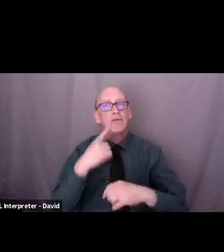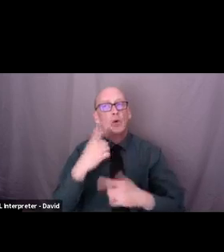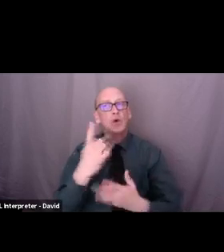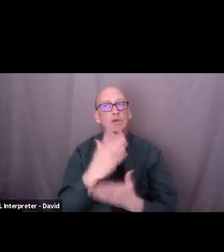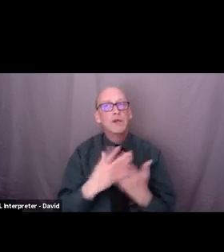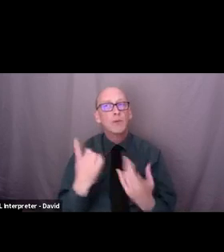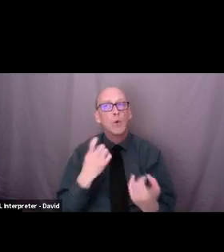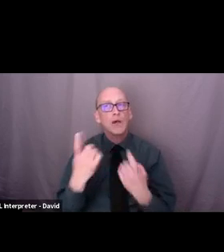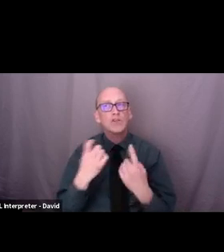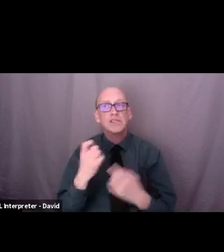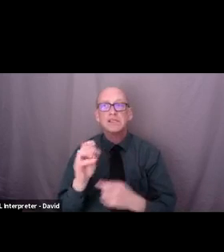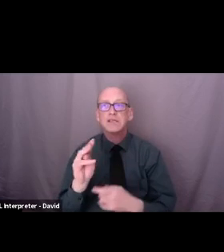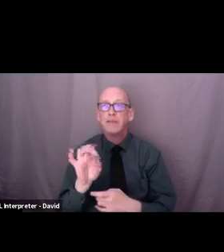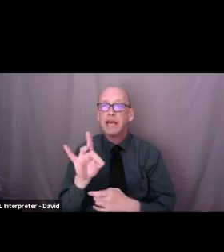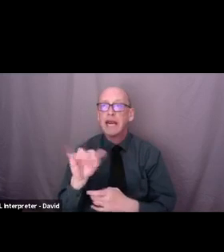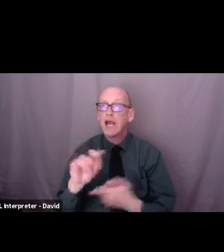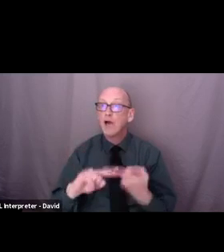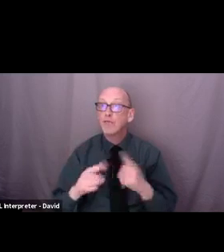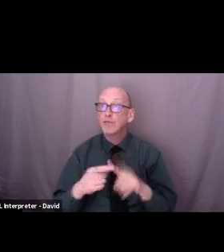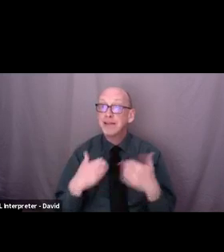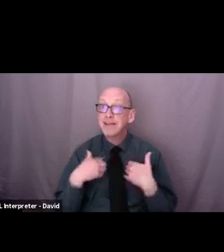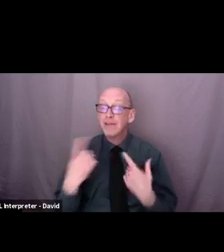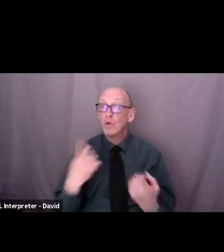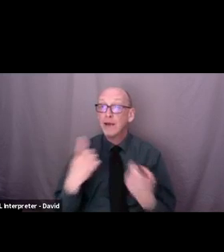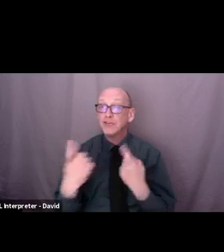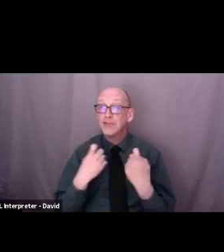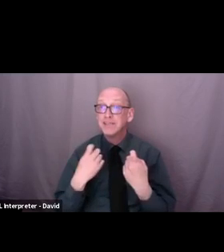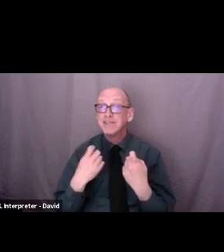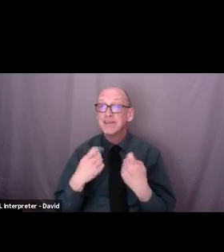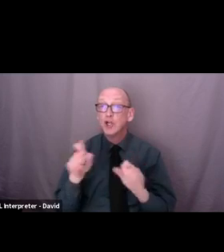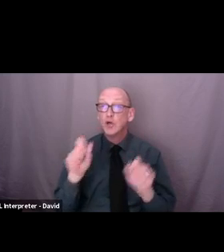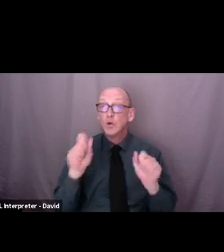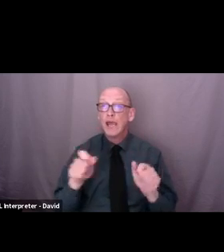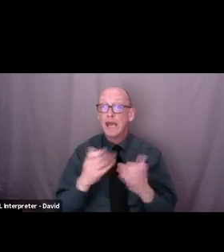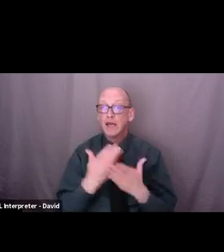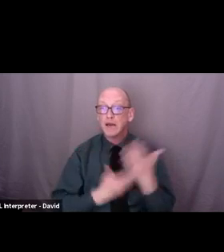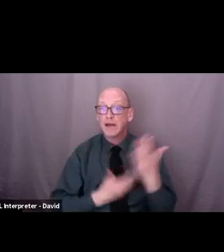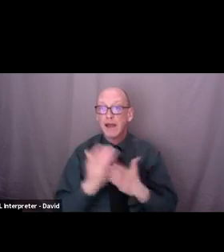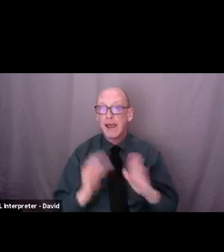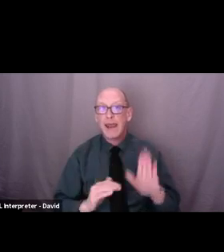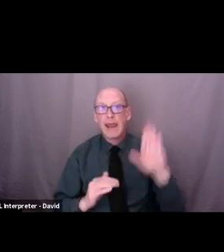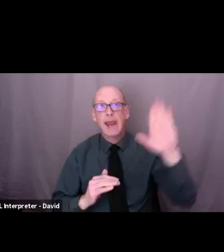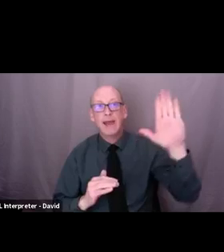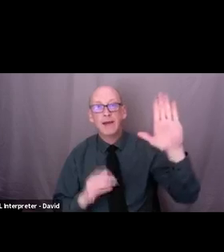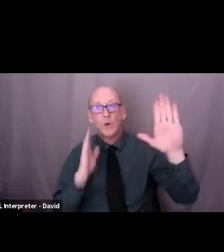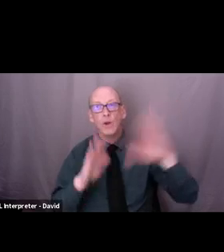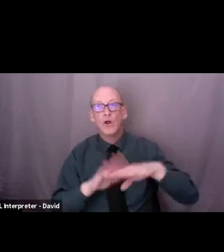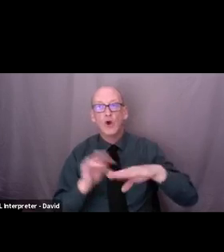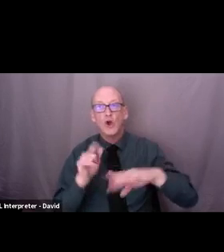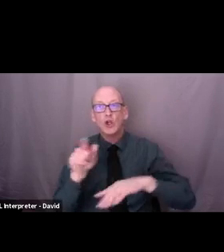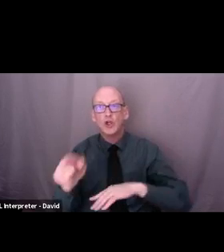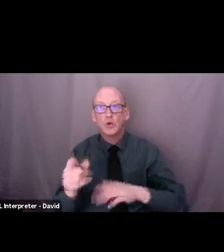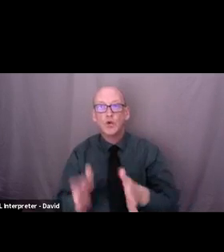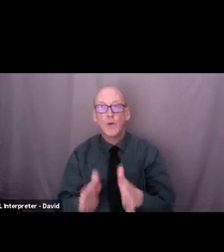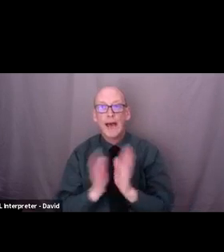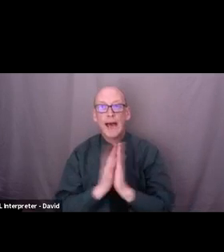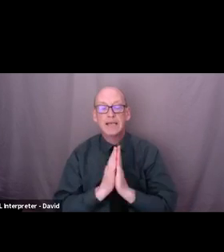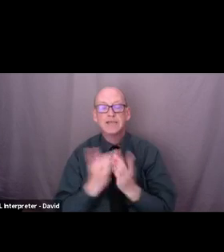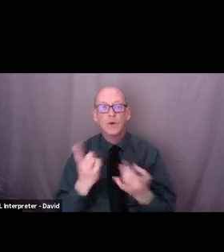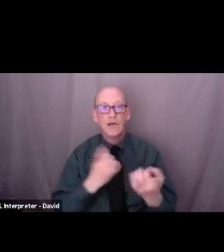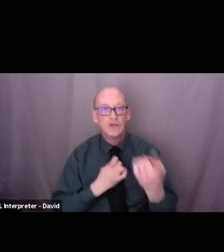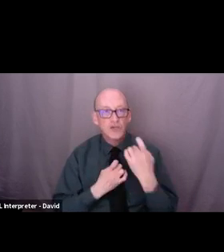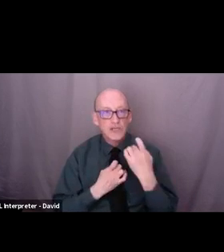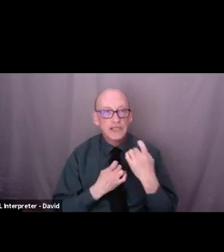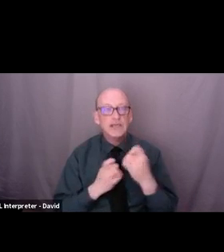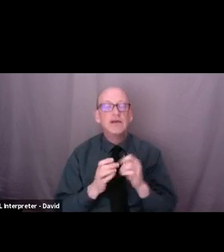our media friends have questions for the panelists, you all can raise your hands and we will call on you to ask your questions, as